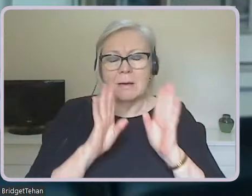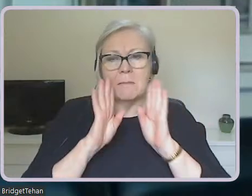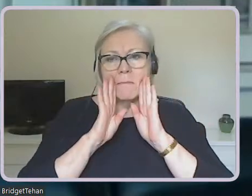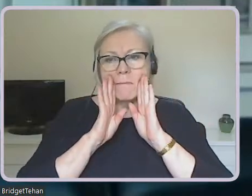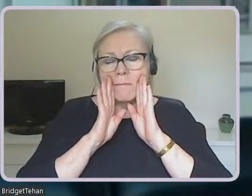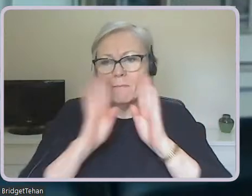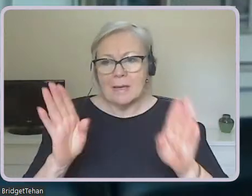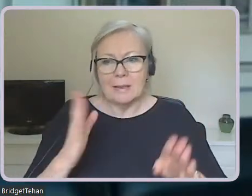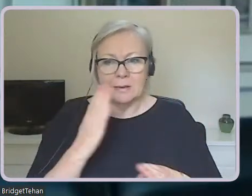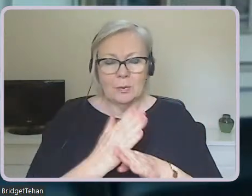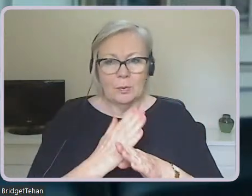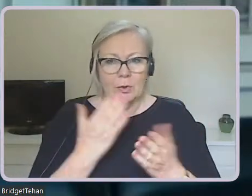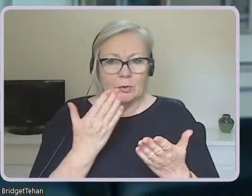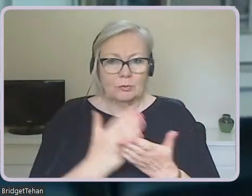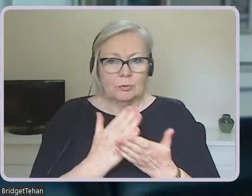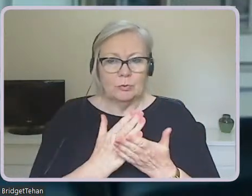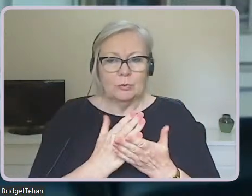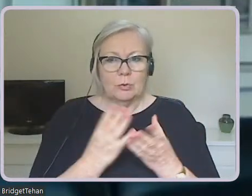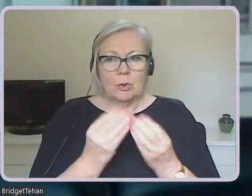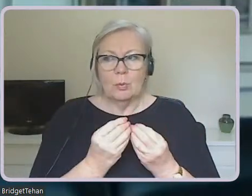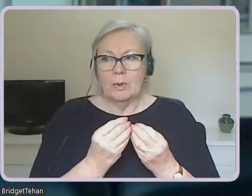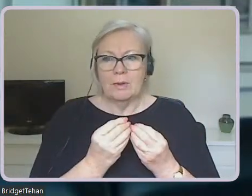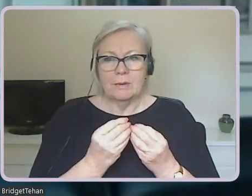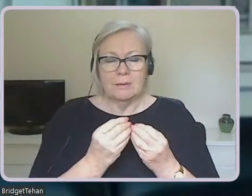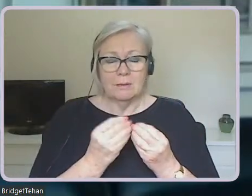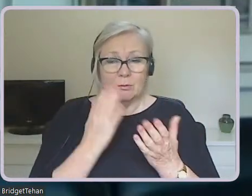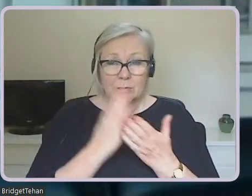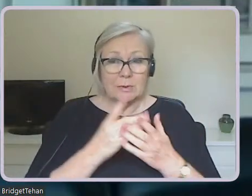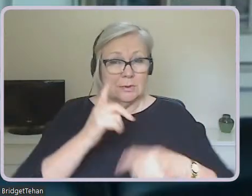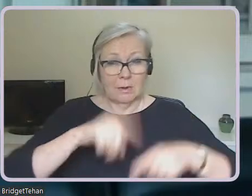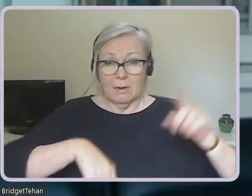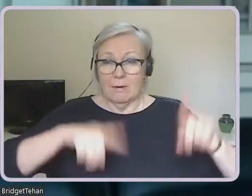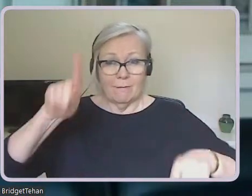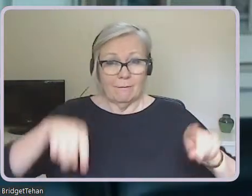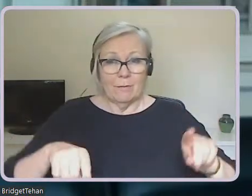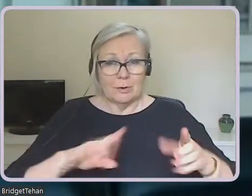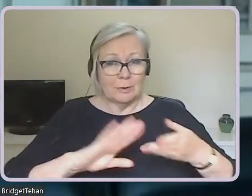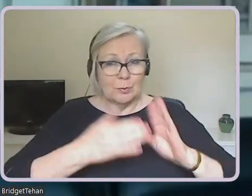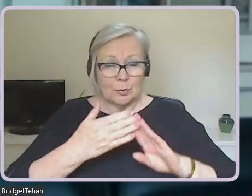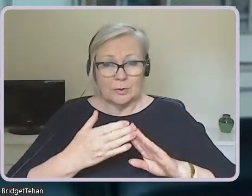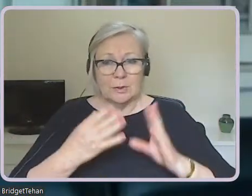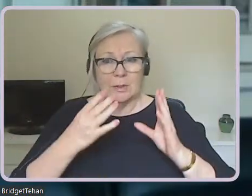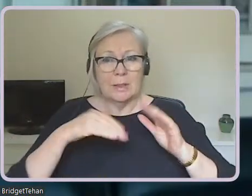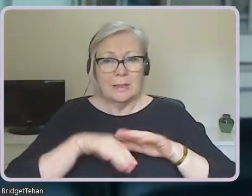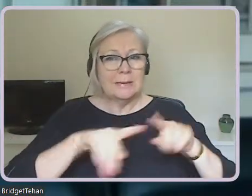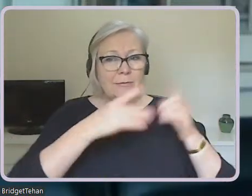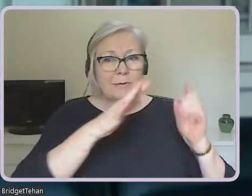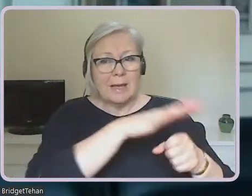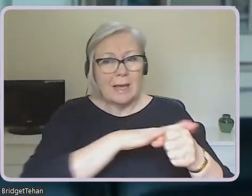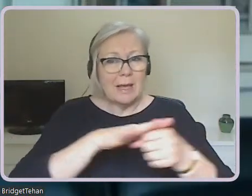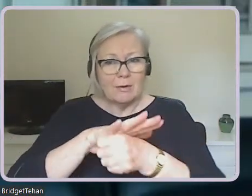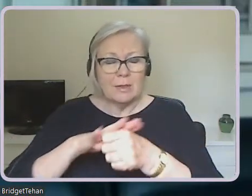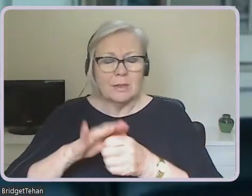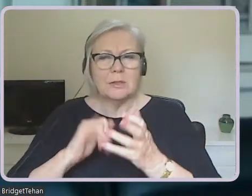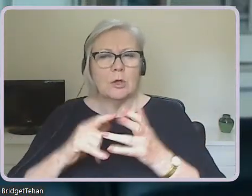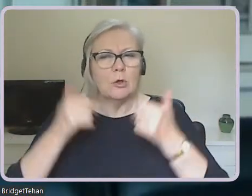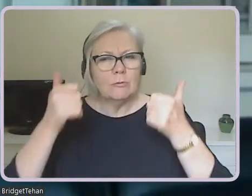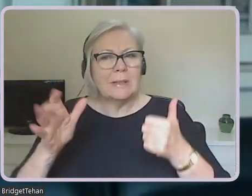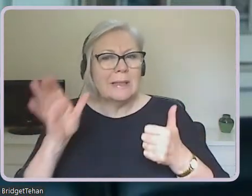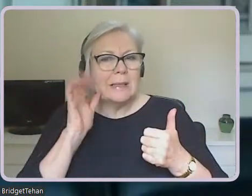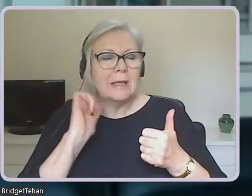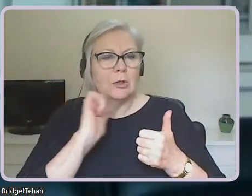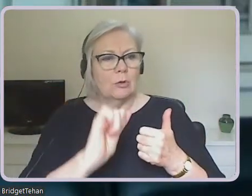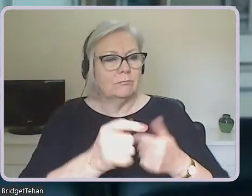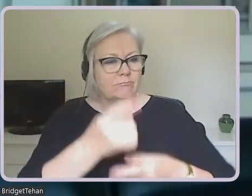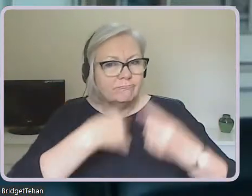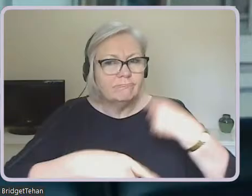its very diverse community across a range of areas, and great to hear some of those really concrete examples that you've been able